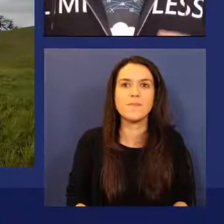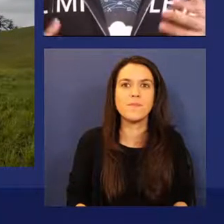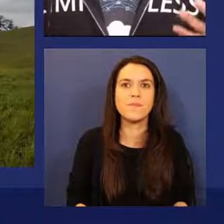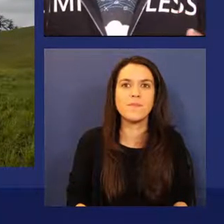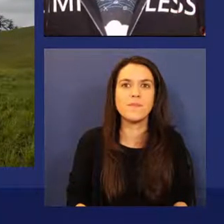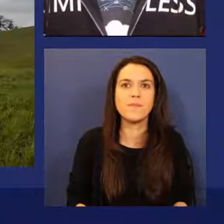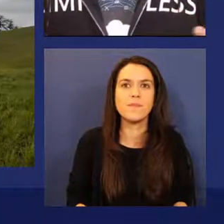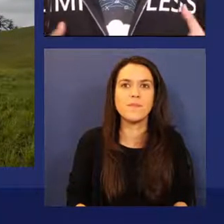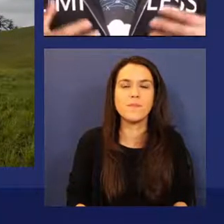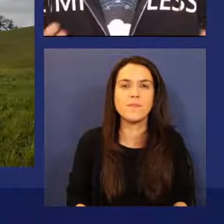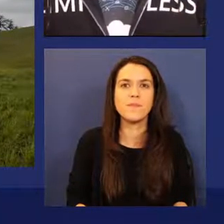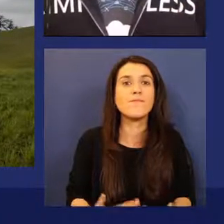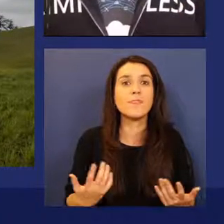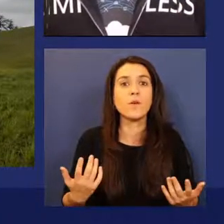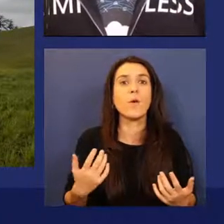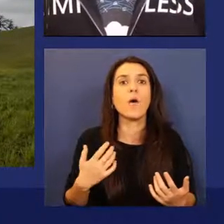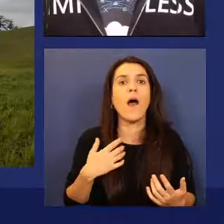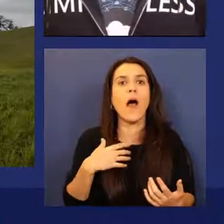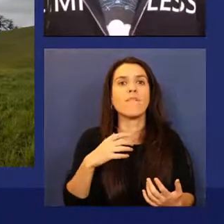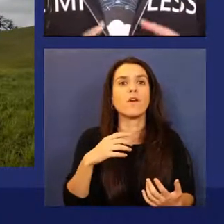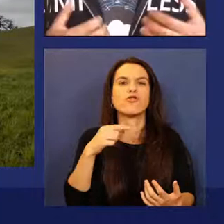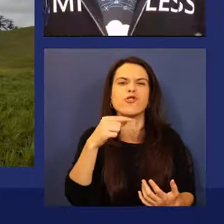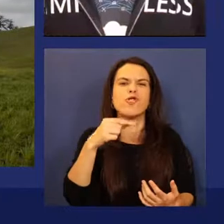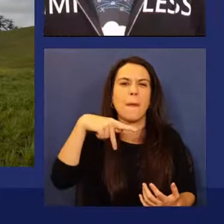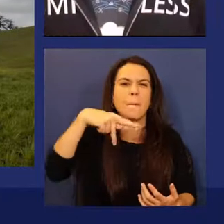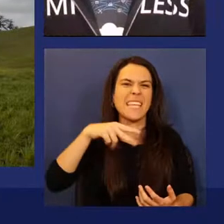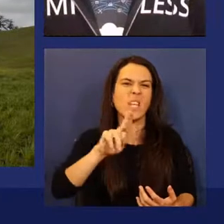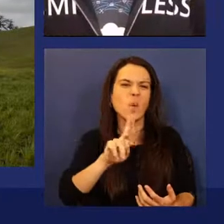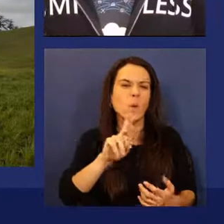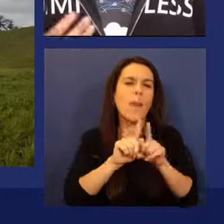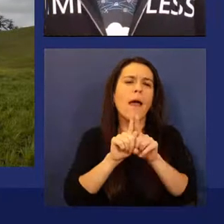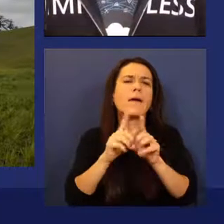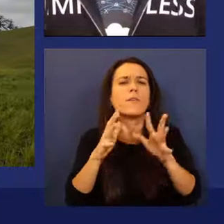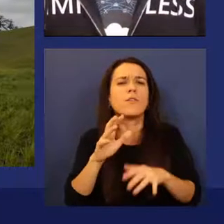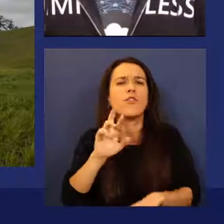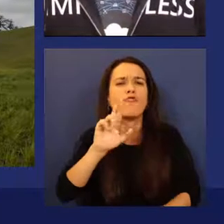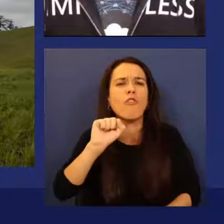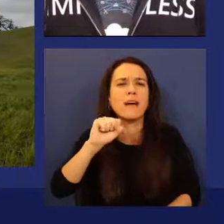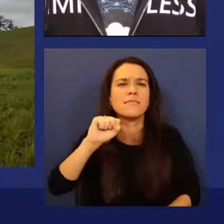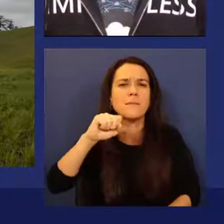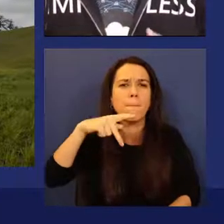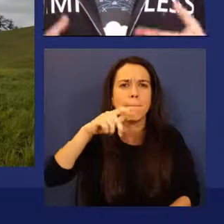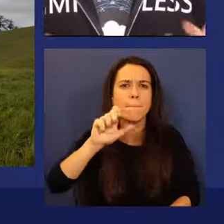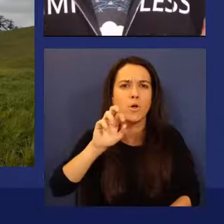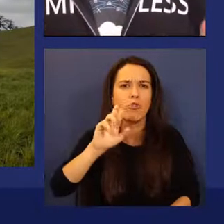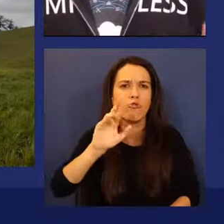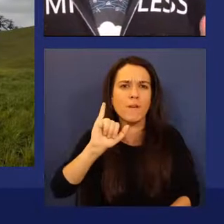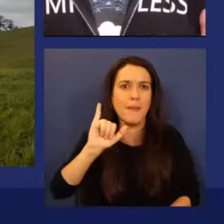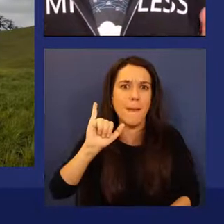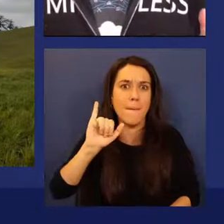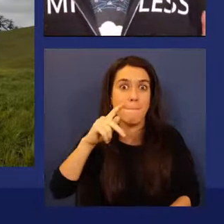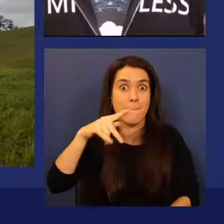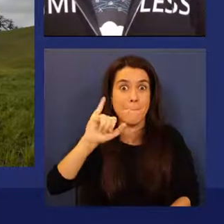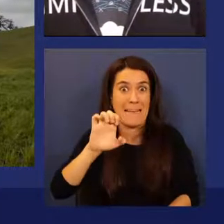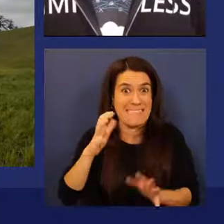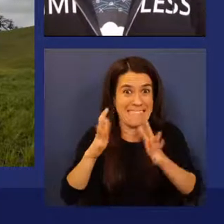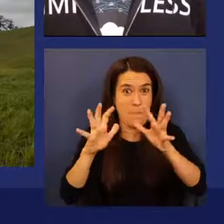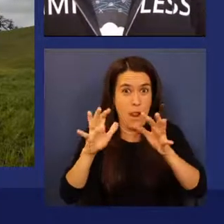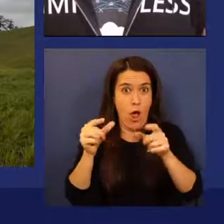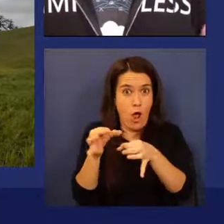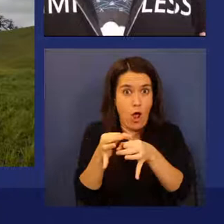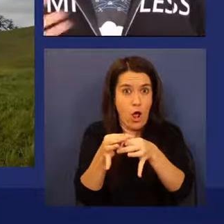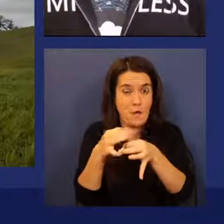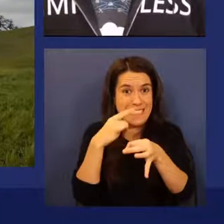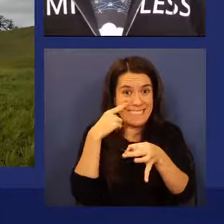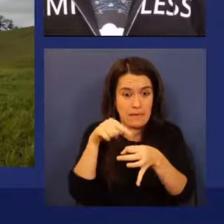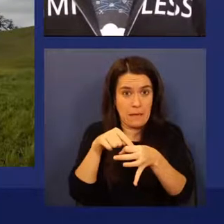portable GPU. It's like a Raspberry Pi on steroids with a built-in GPU capability at a cost-effective